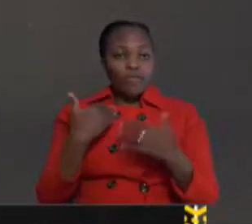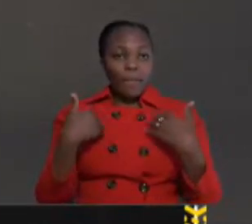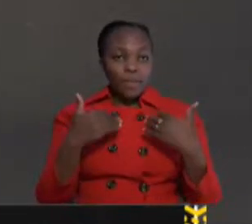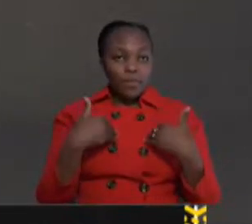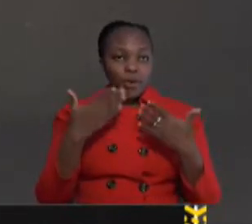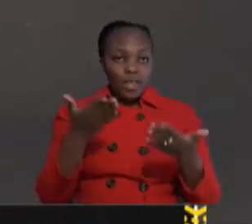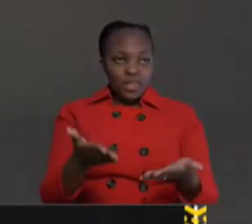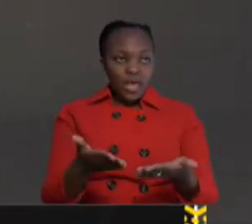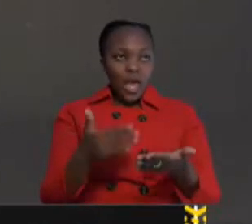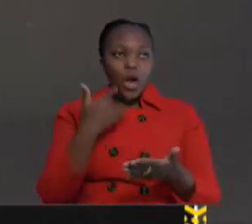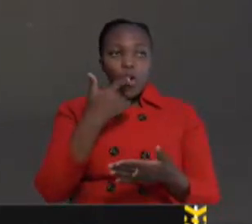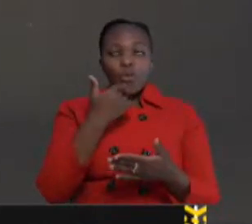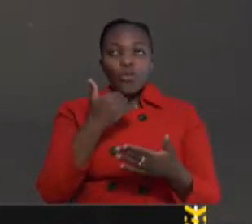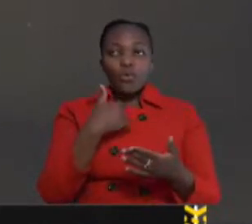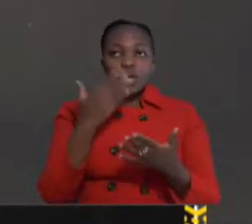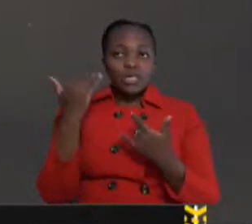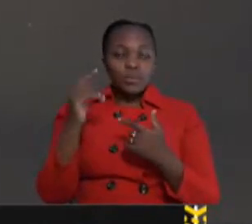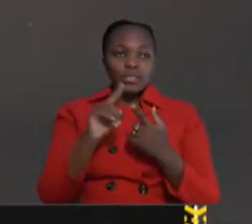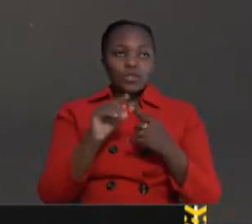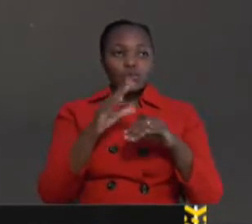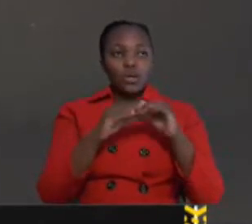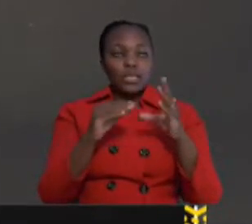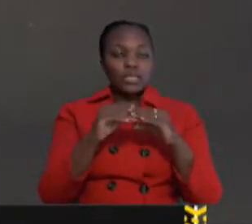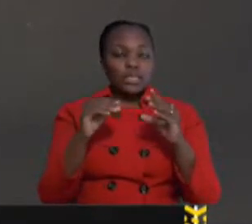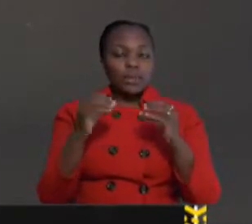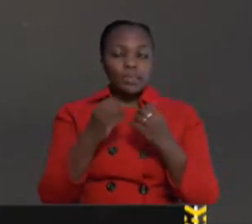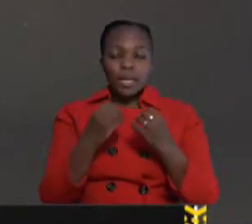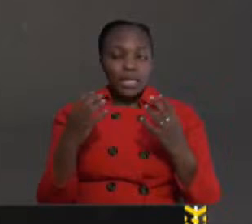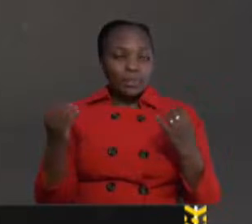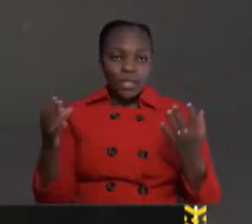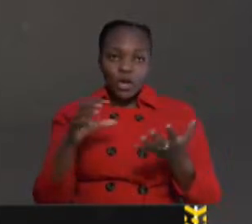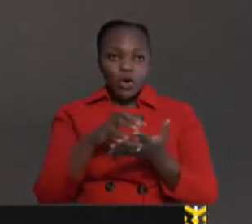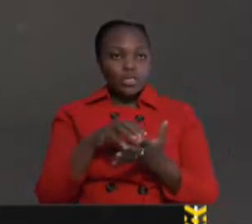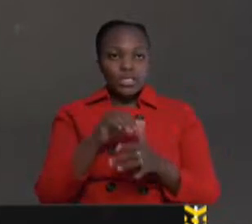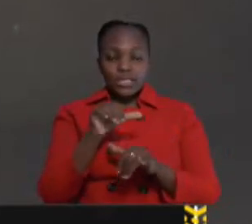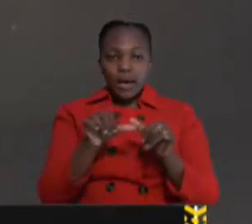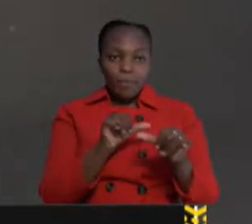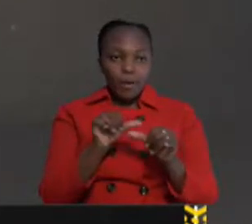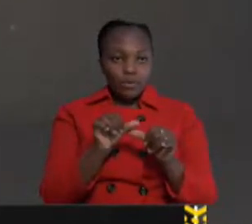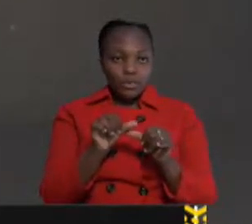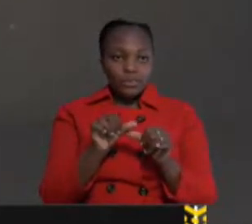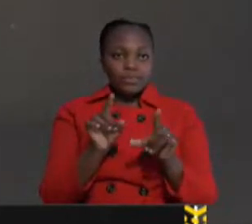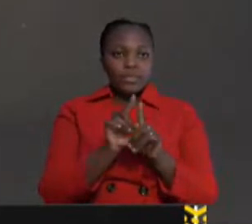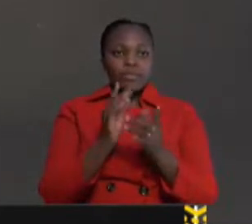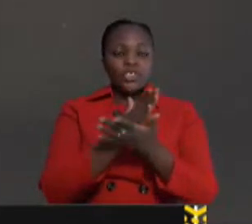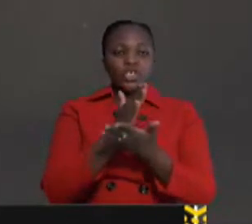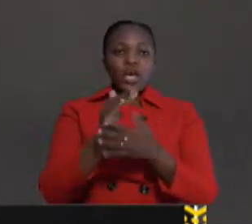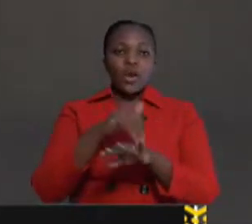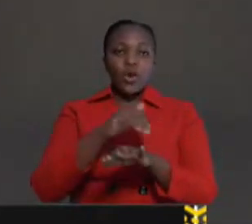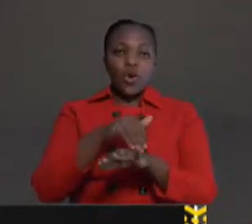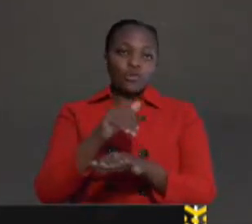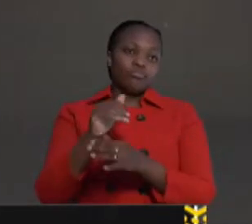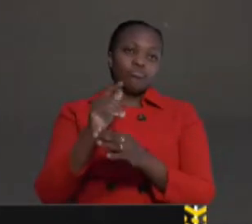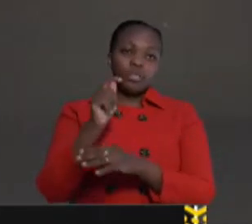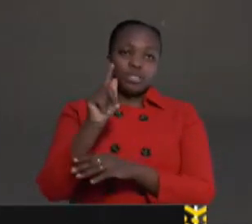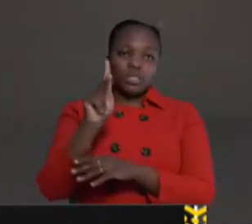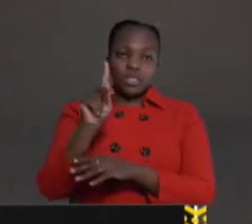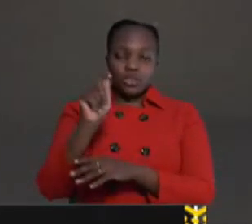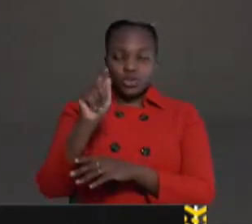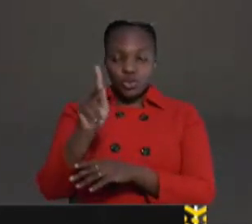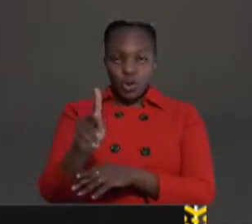estate that you could have created a number of content about and on and share on TikTok, which would have given